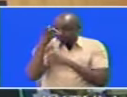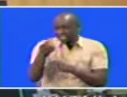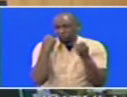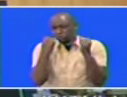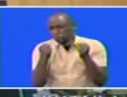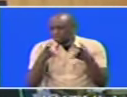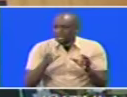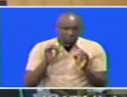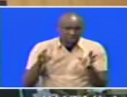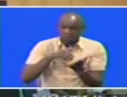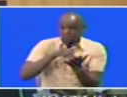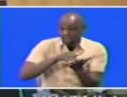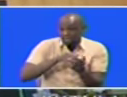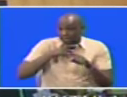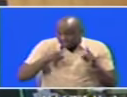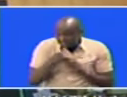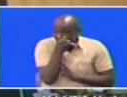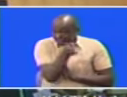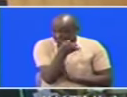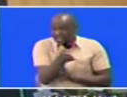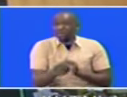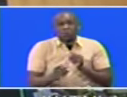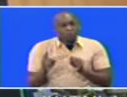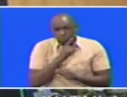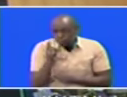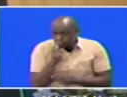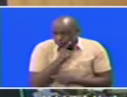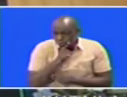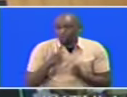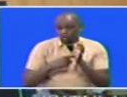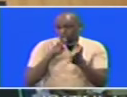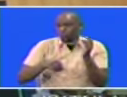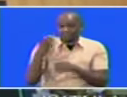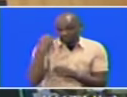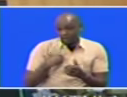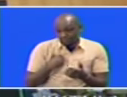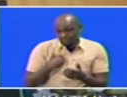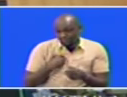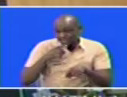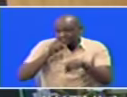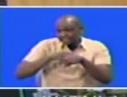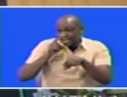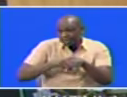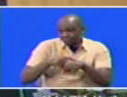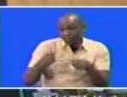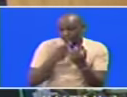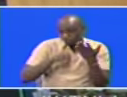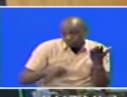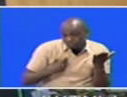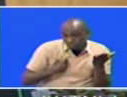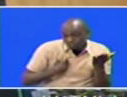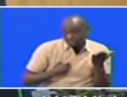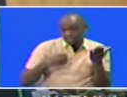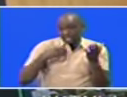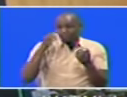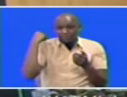as he used to be, but it's still as deadly as they have demonstrated to us during Kulbio, during El